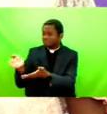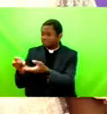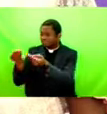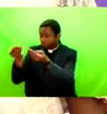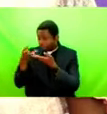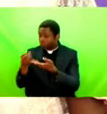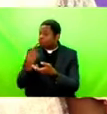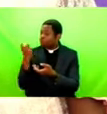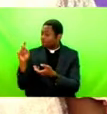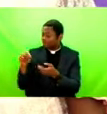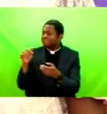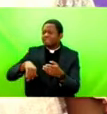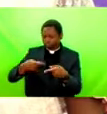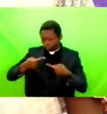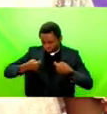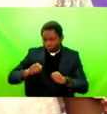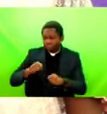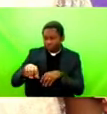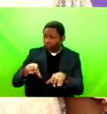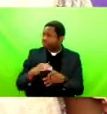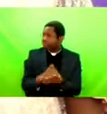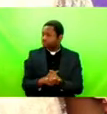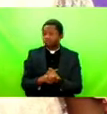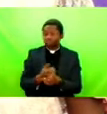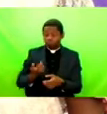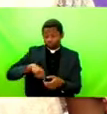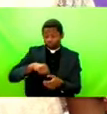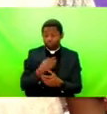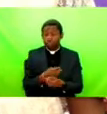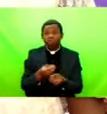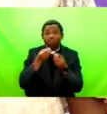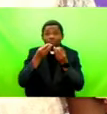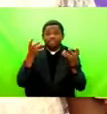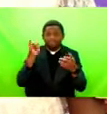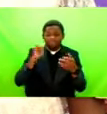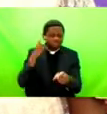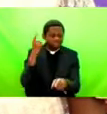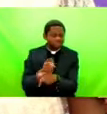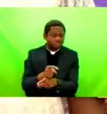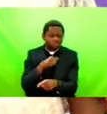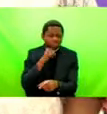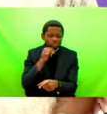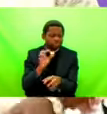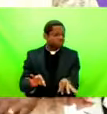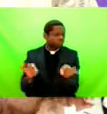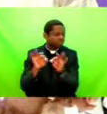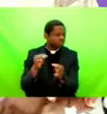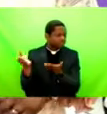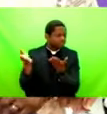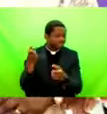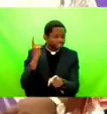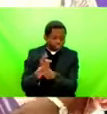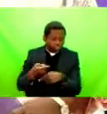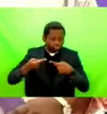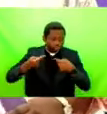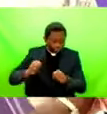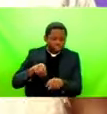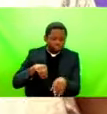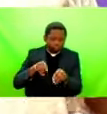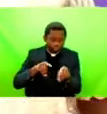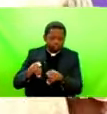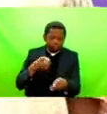have tried to do. We declare that we are unworthy servants, just trying to do what the master required of